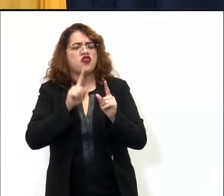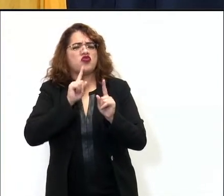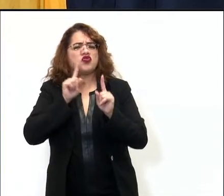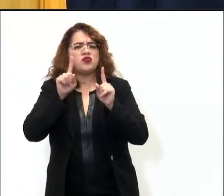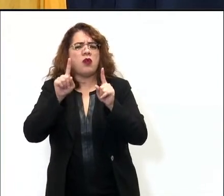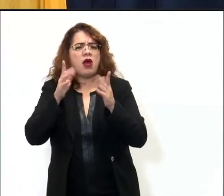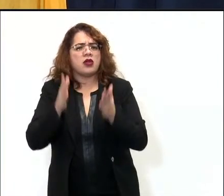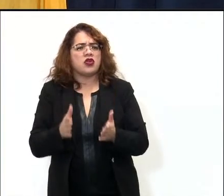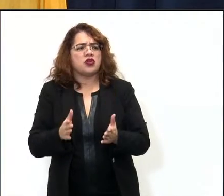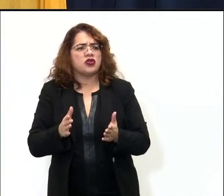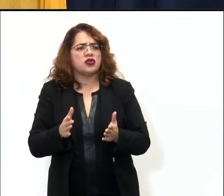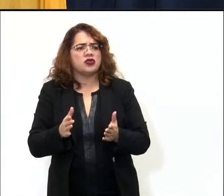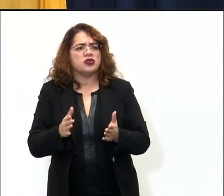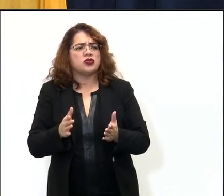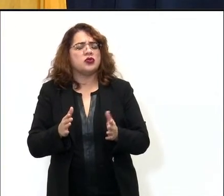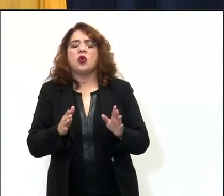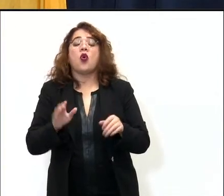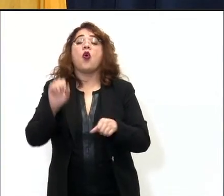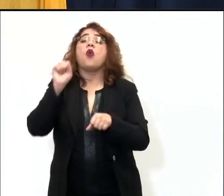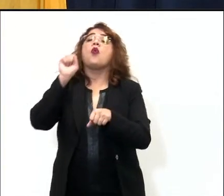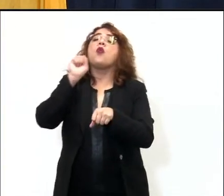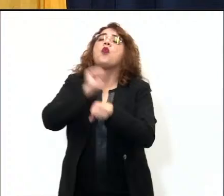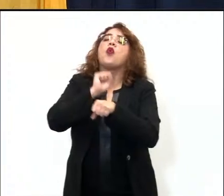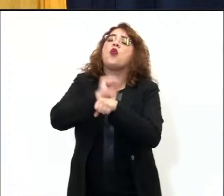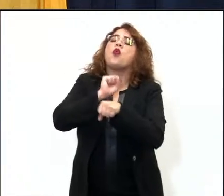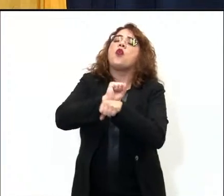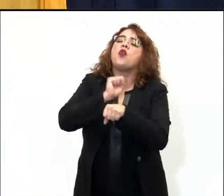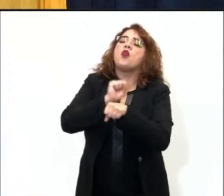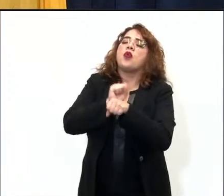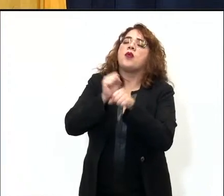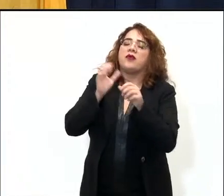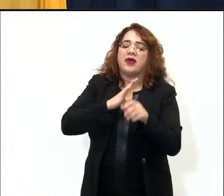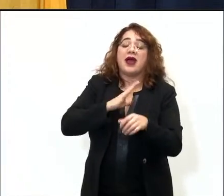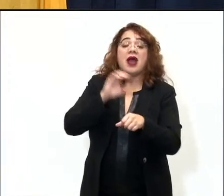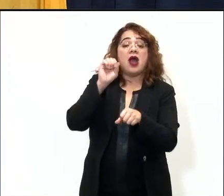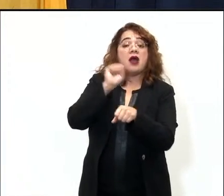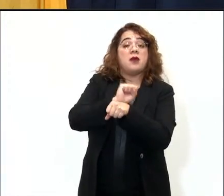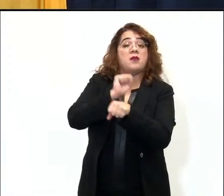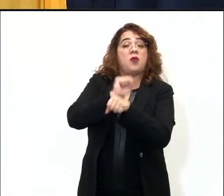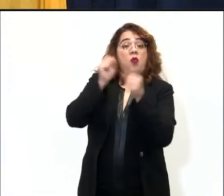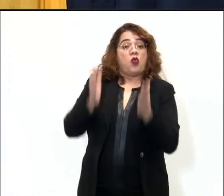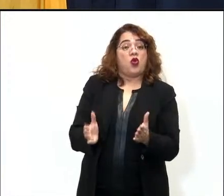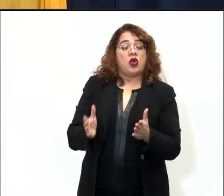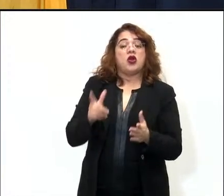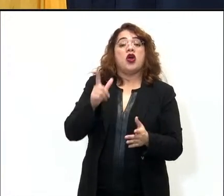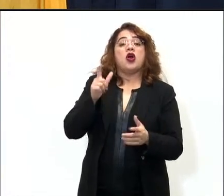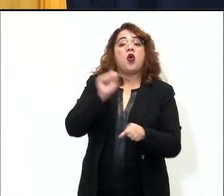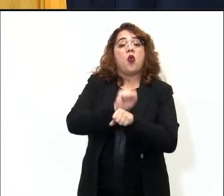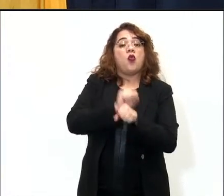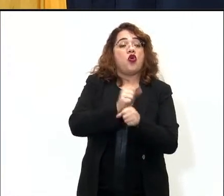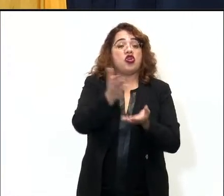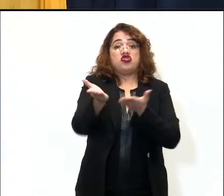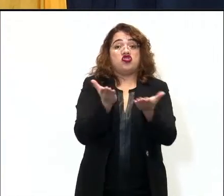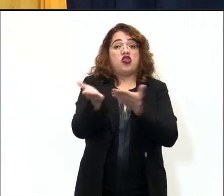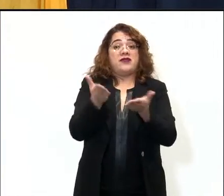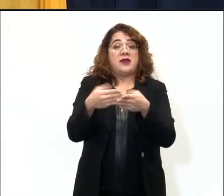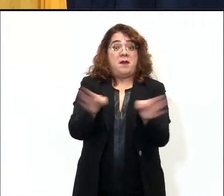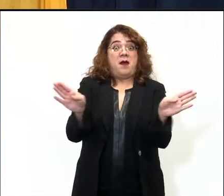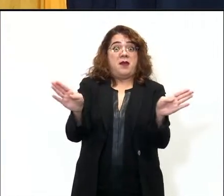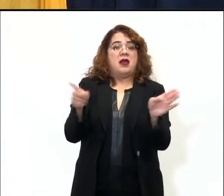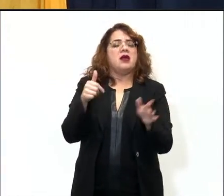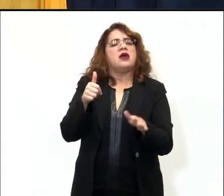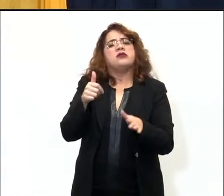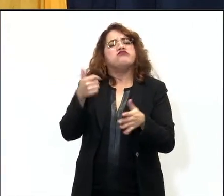vaccine? Is that what you said? For employees who refuse the vaccine that are in employees. public-facing jobs. Okay, so I mean,